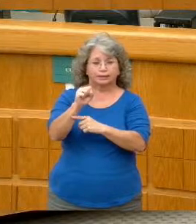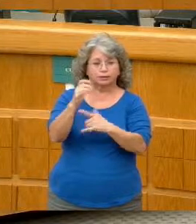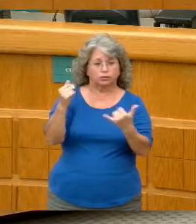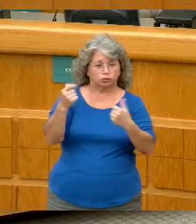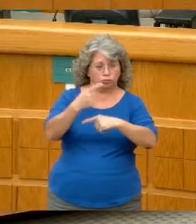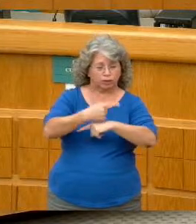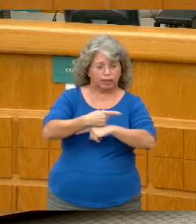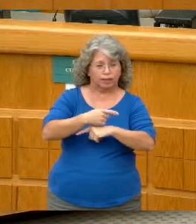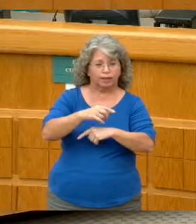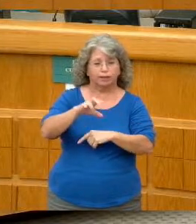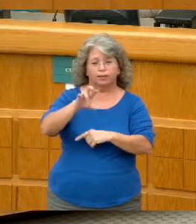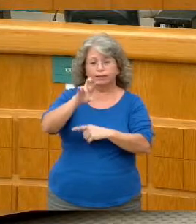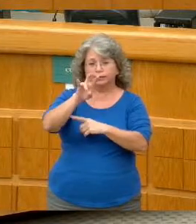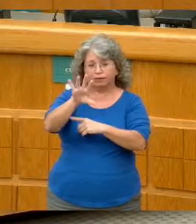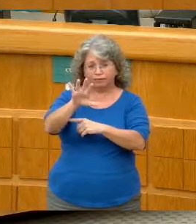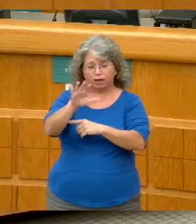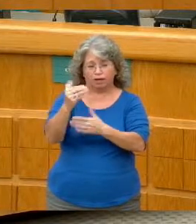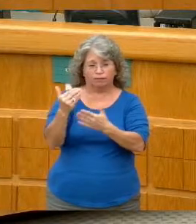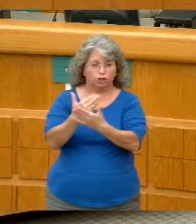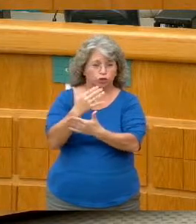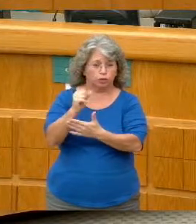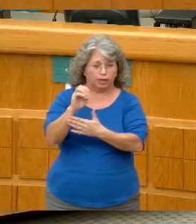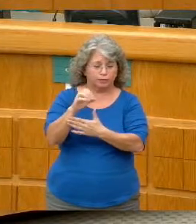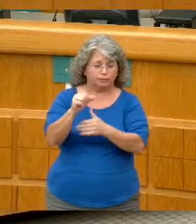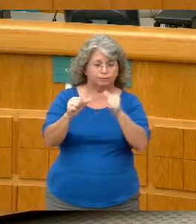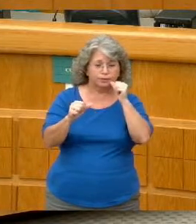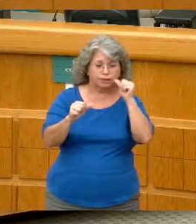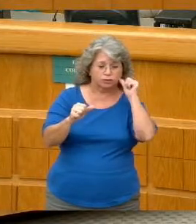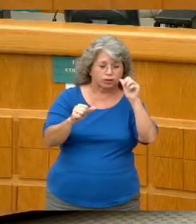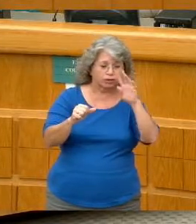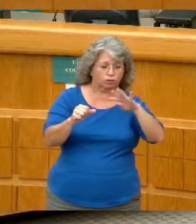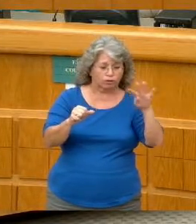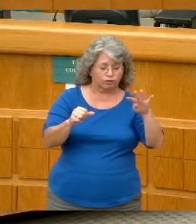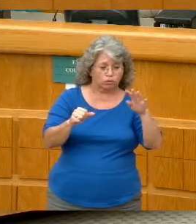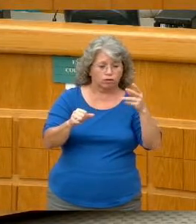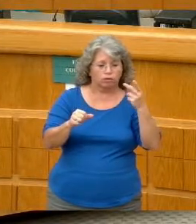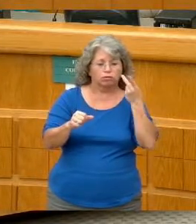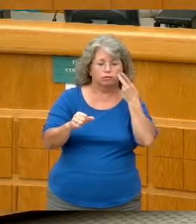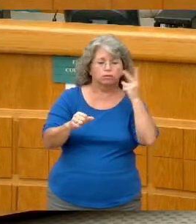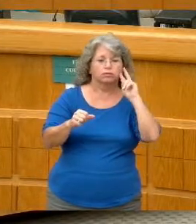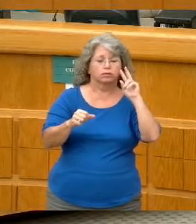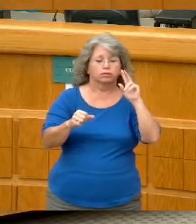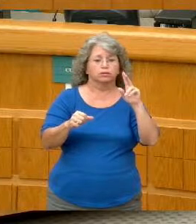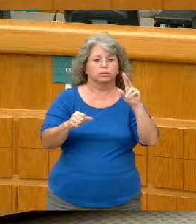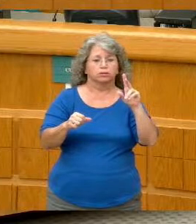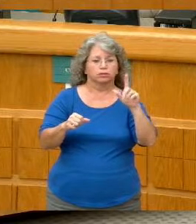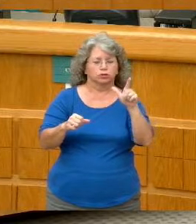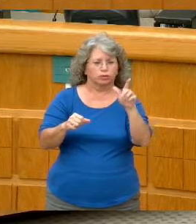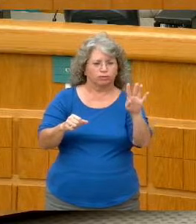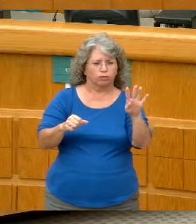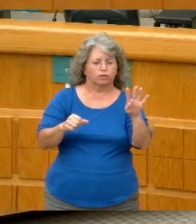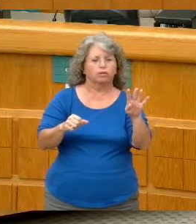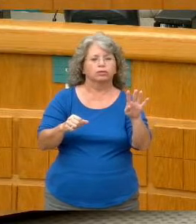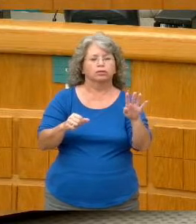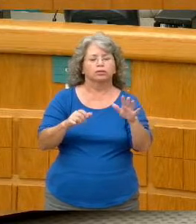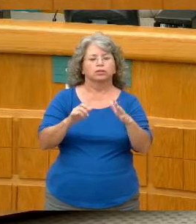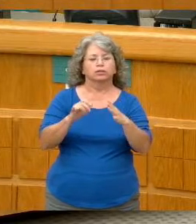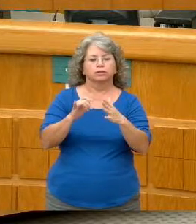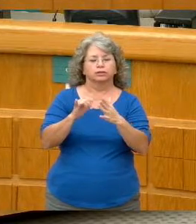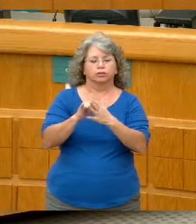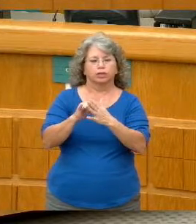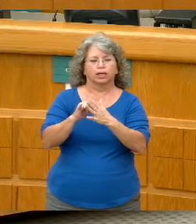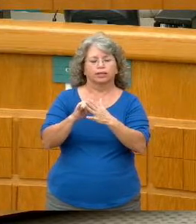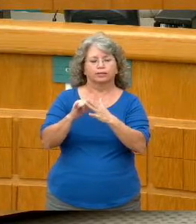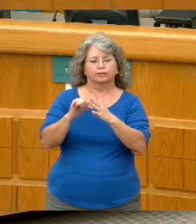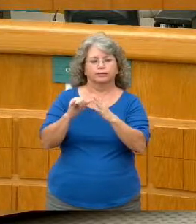So our cases today are 75 cases. Yesterday they were 44, and the day before they were